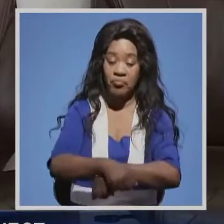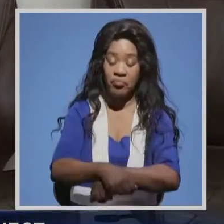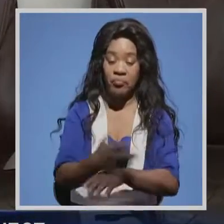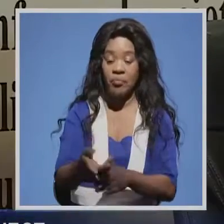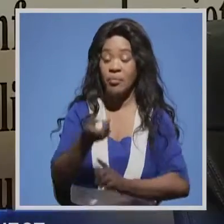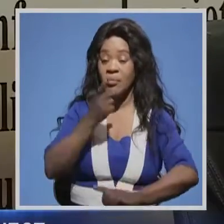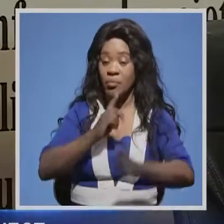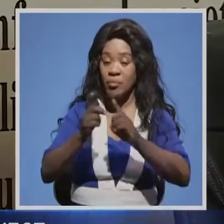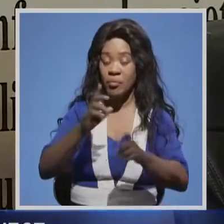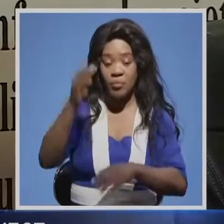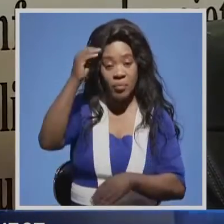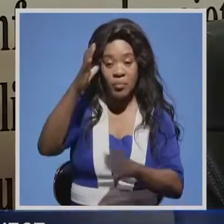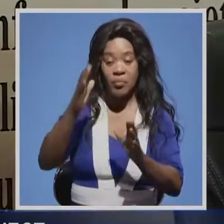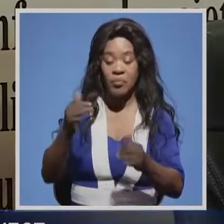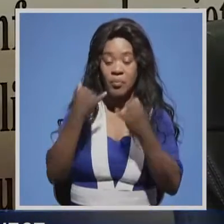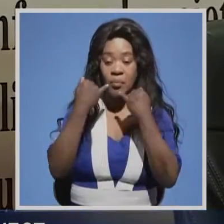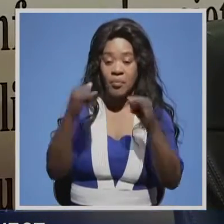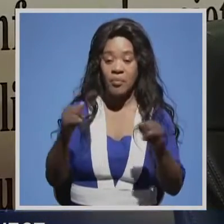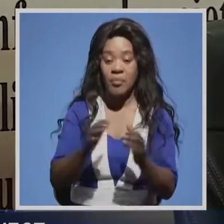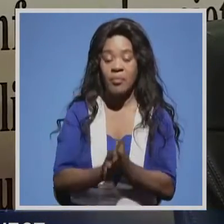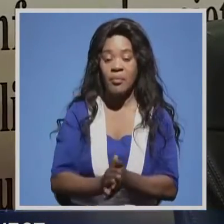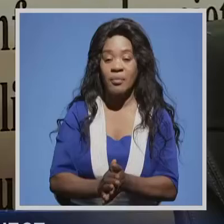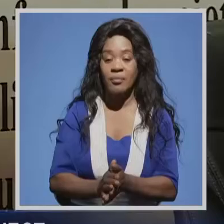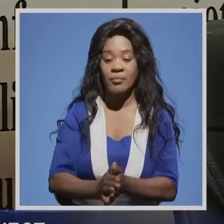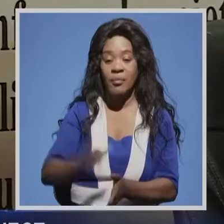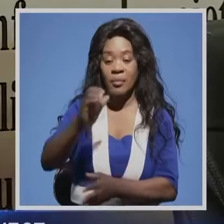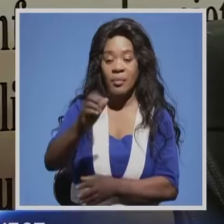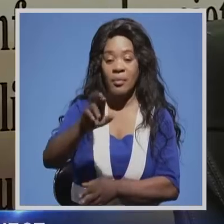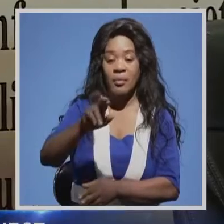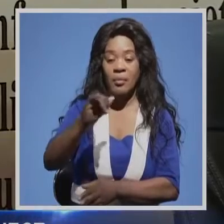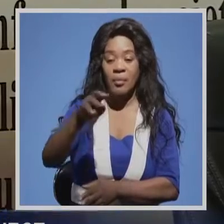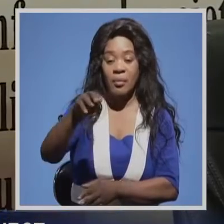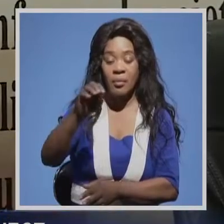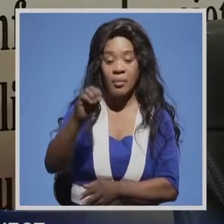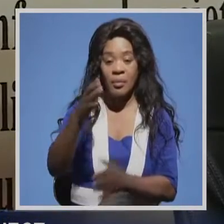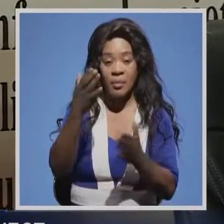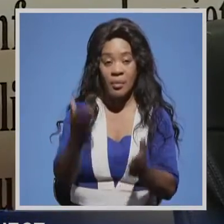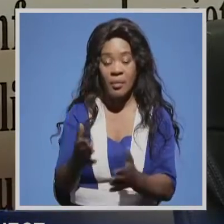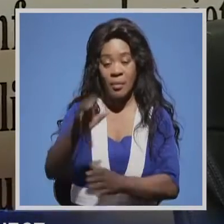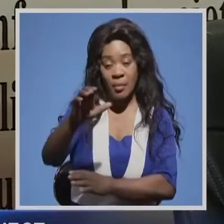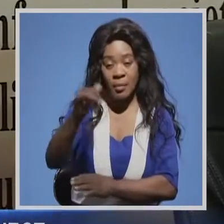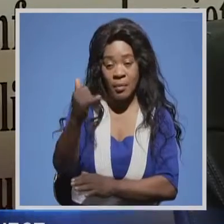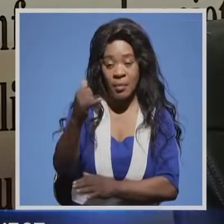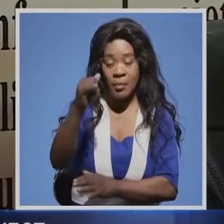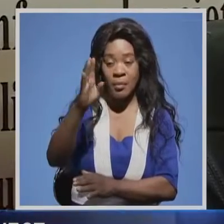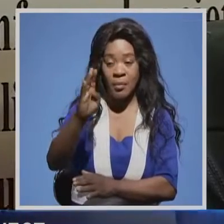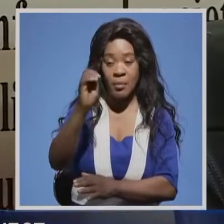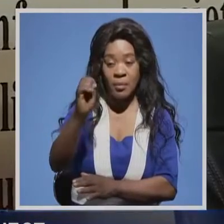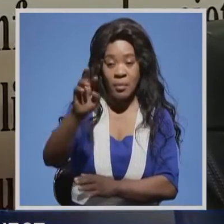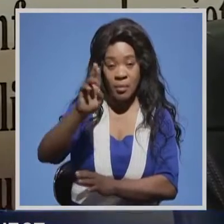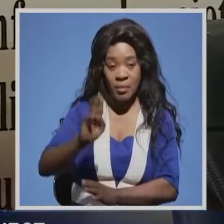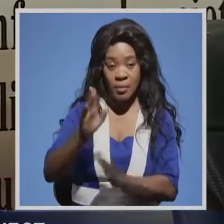expressed concern over the increase in cybercrime in the country. We have seen an increase in cybercrime.